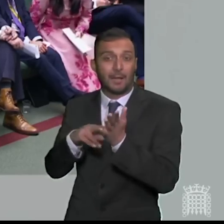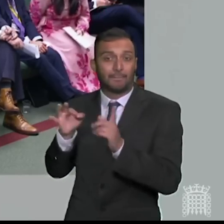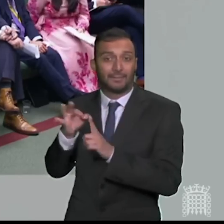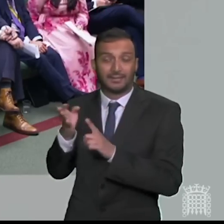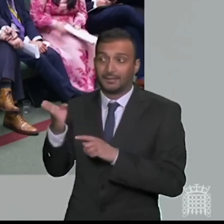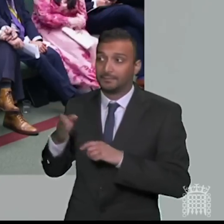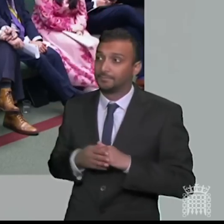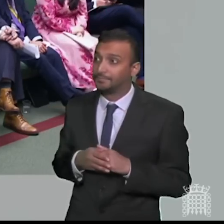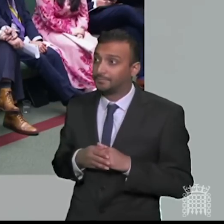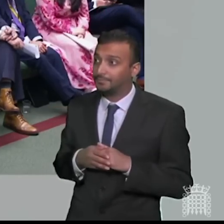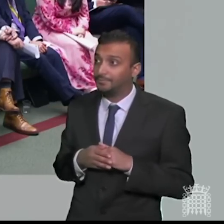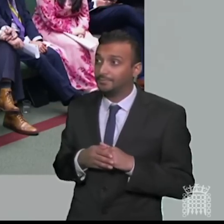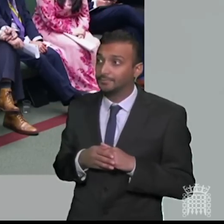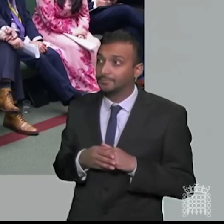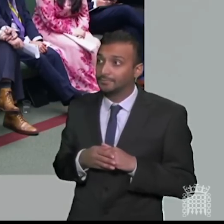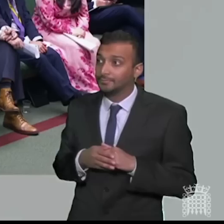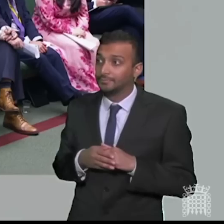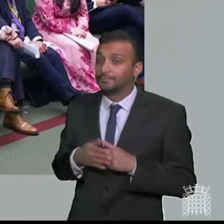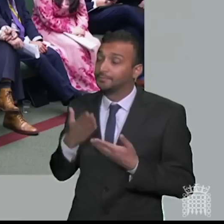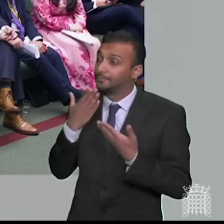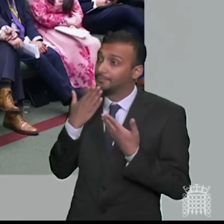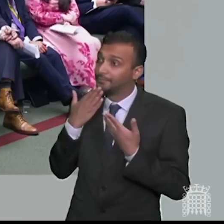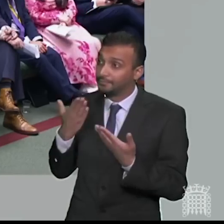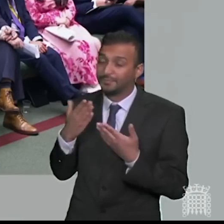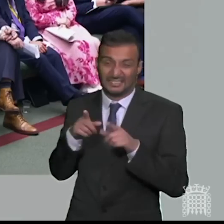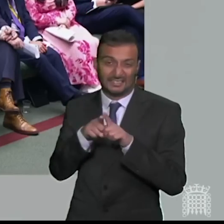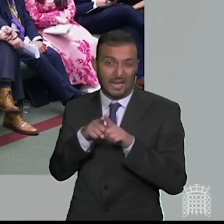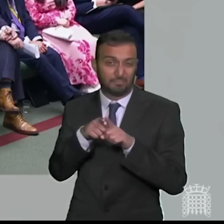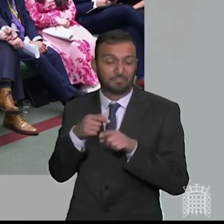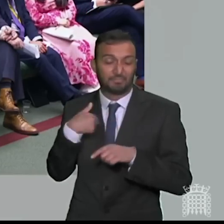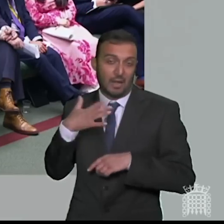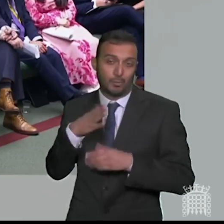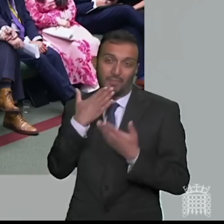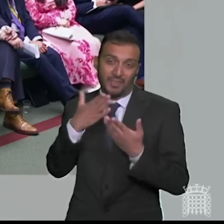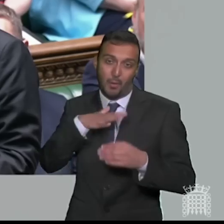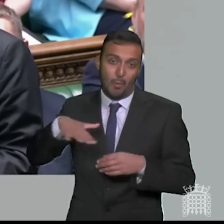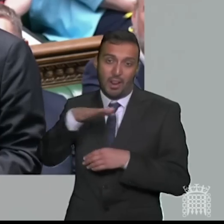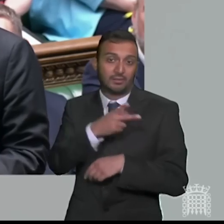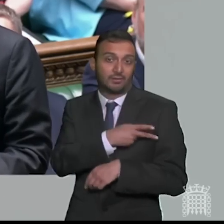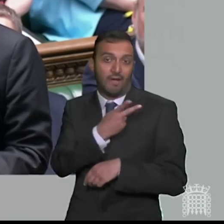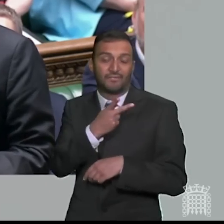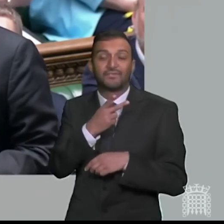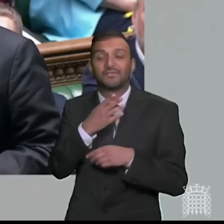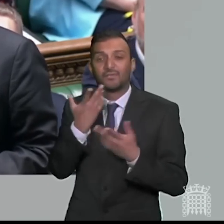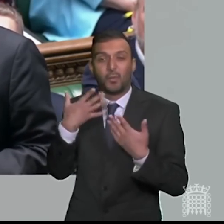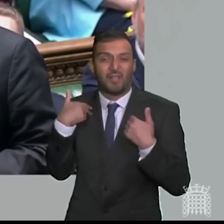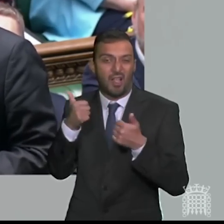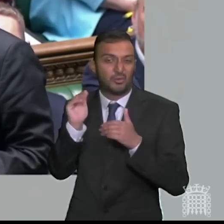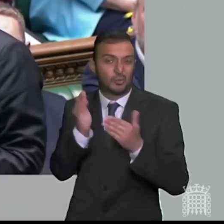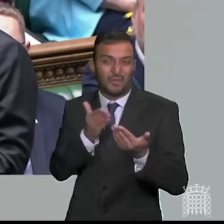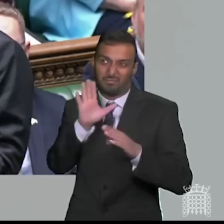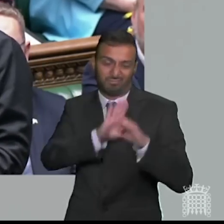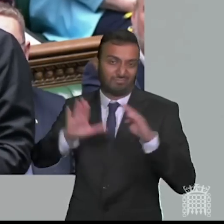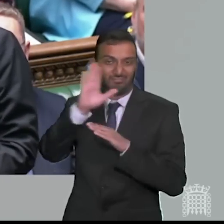Thank you, Mr Speaker. I would also like to begin by thanking all of the staff in our health services across these aisles. And as we